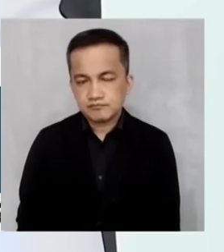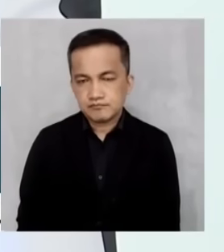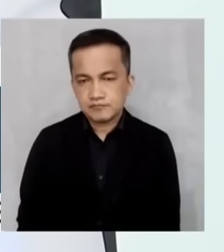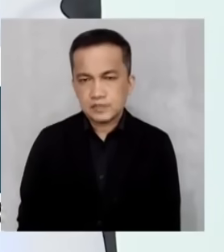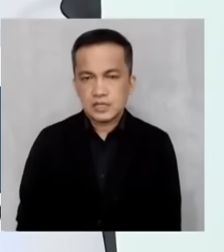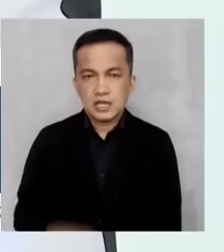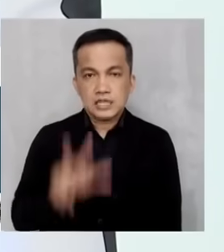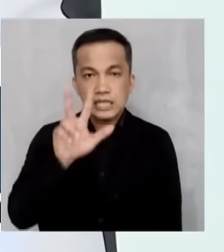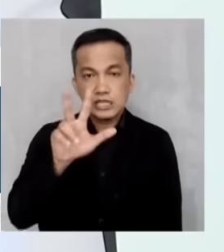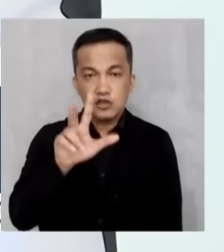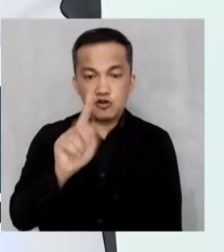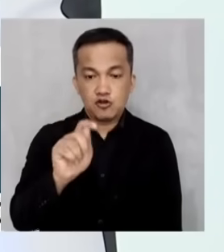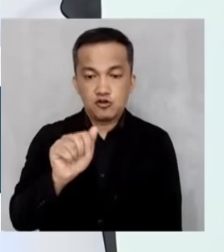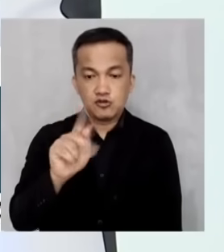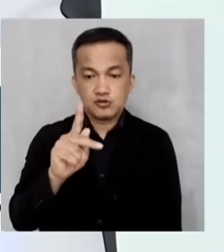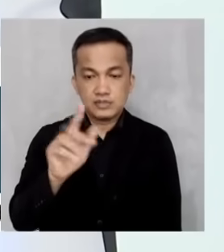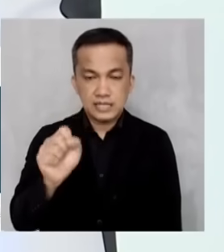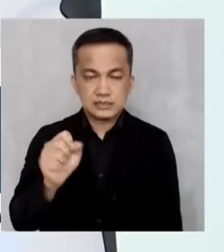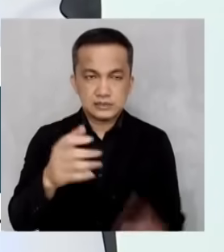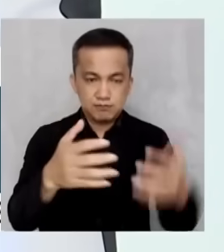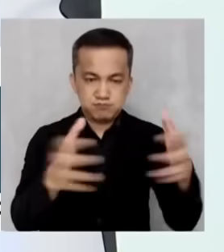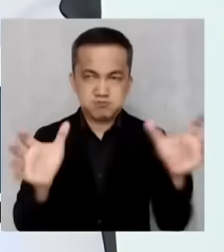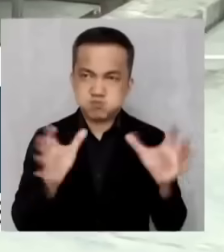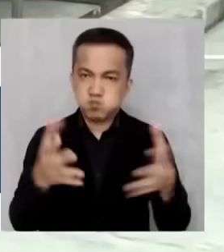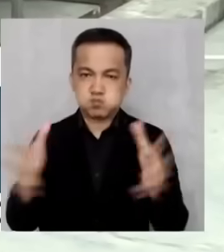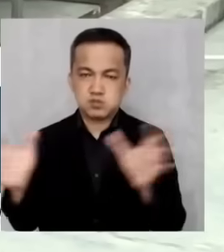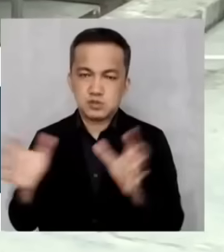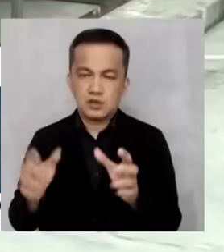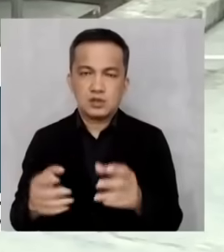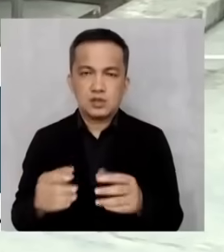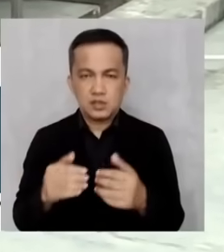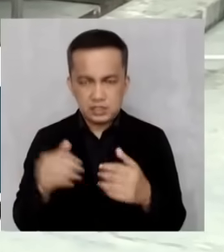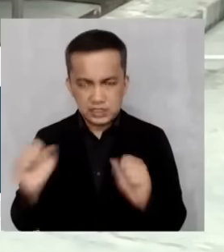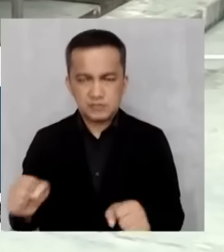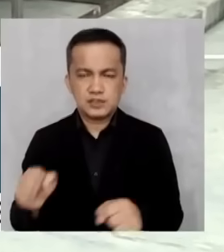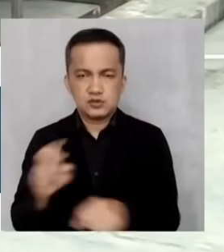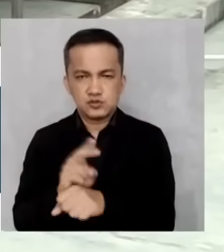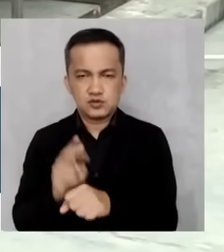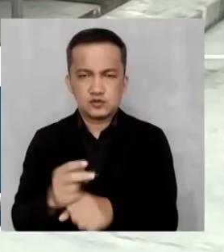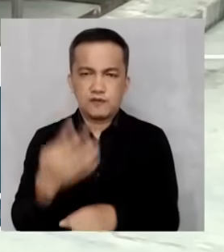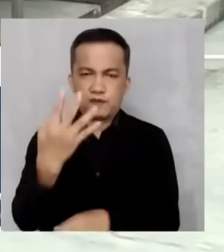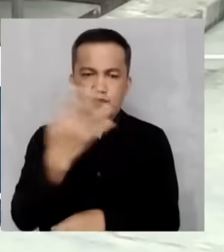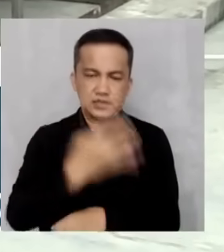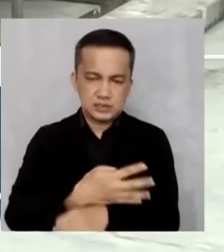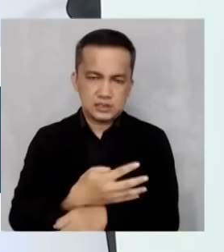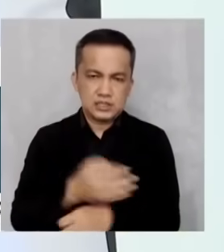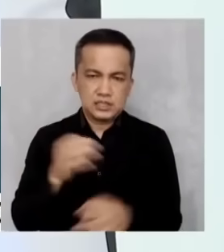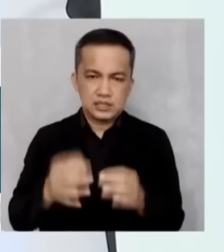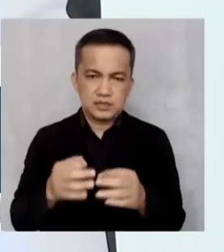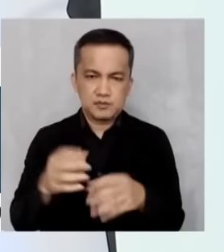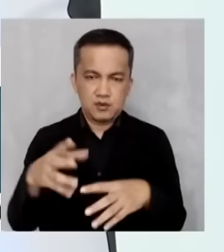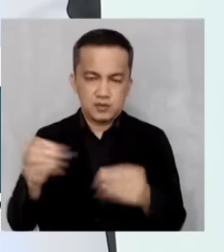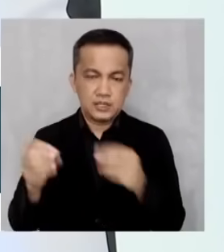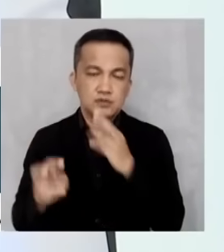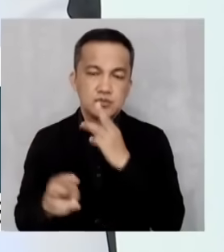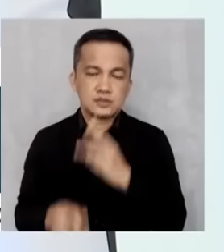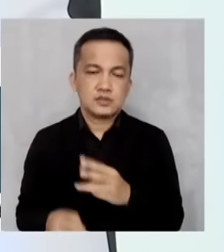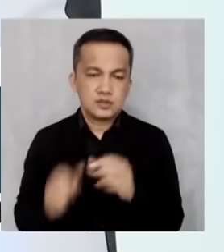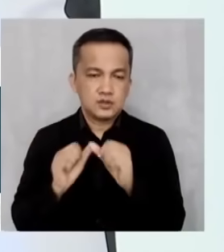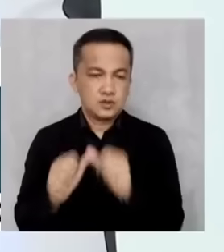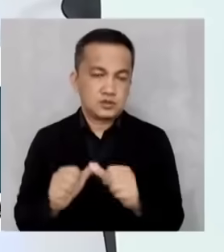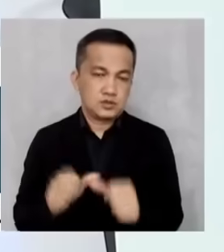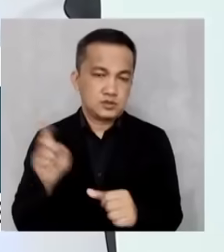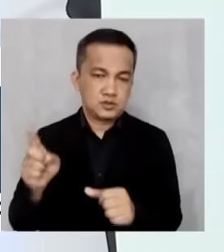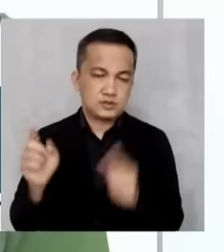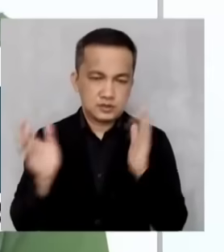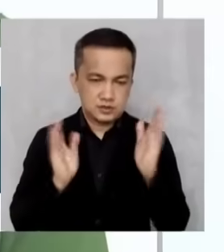naka-prepare, eh, nagla-last po ito ng 4 days if in case totally makakut off po yung supply ng water. Continue lang po ang